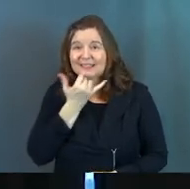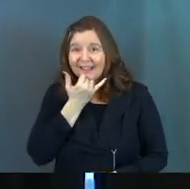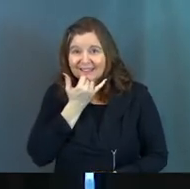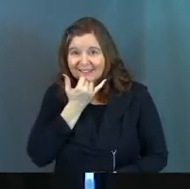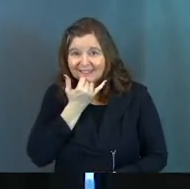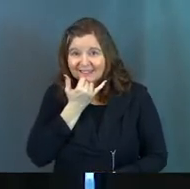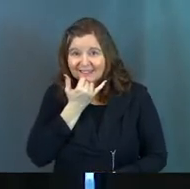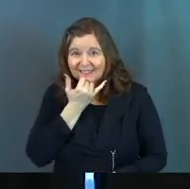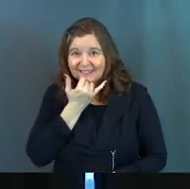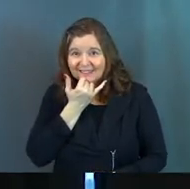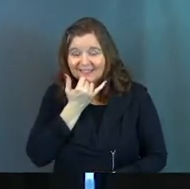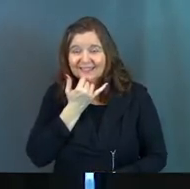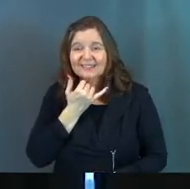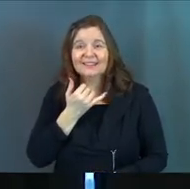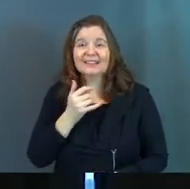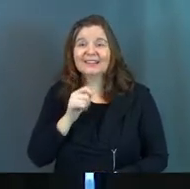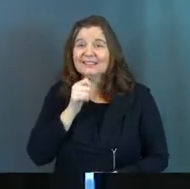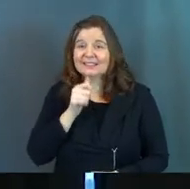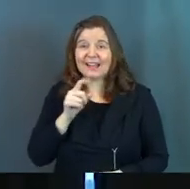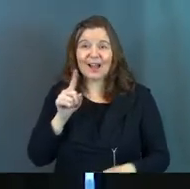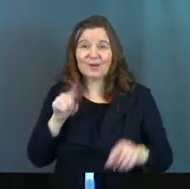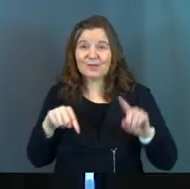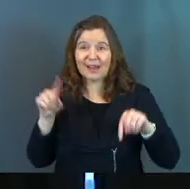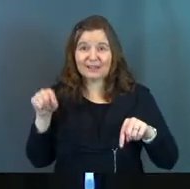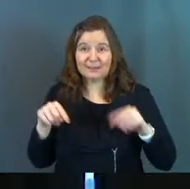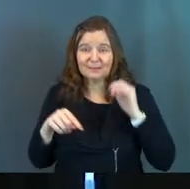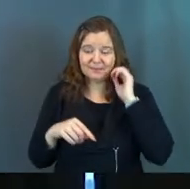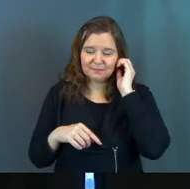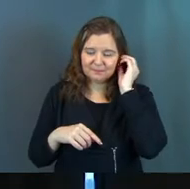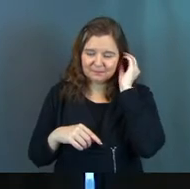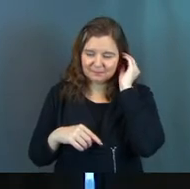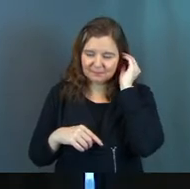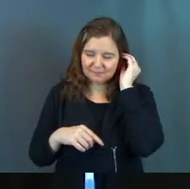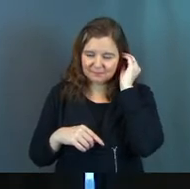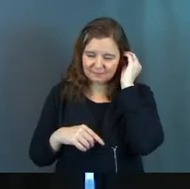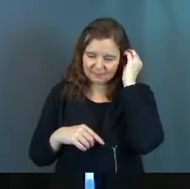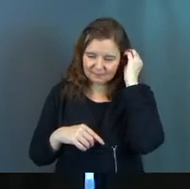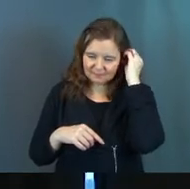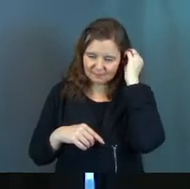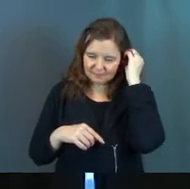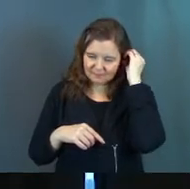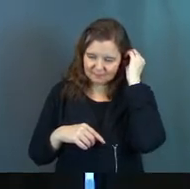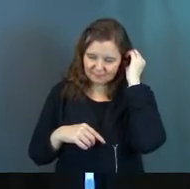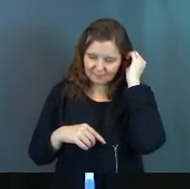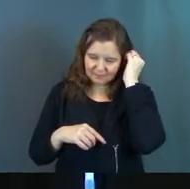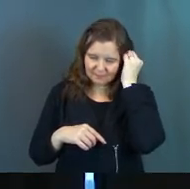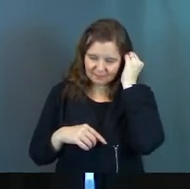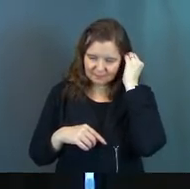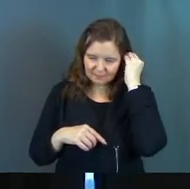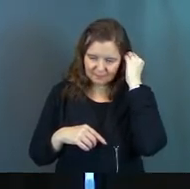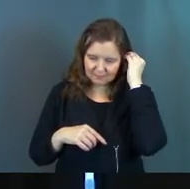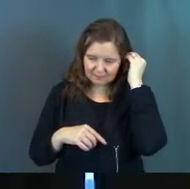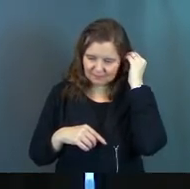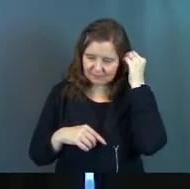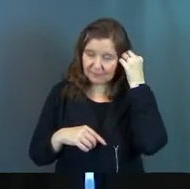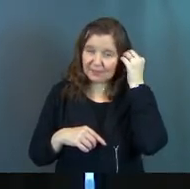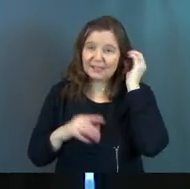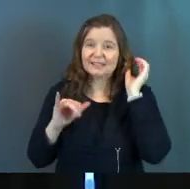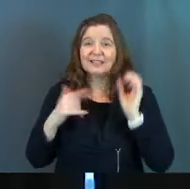mistake. And it is not random. It's right at those possessive disciples saying,